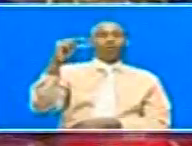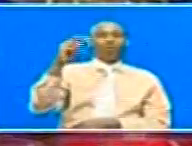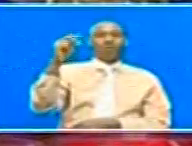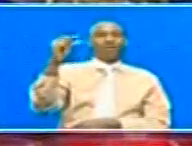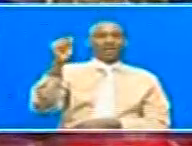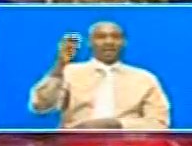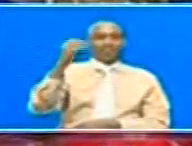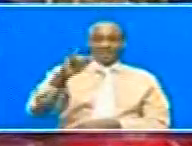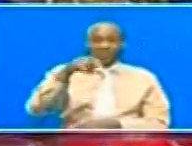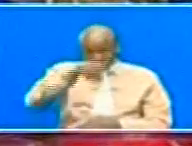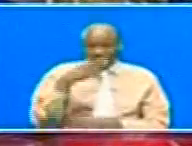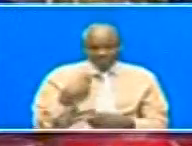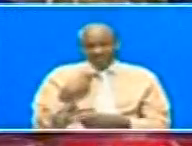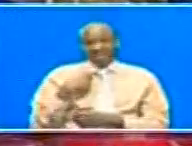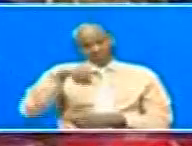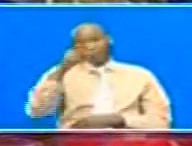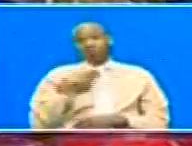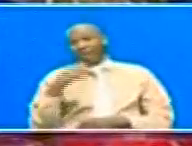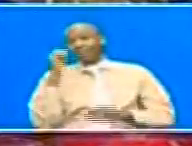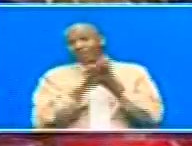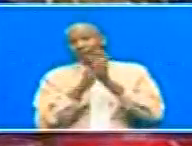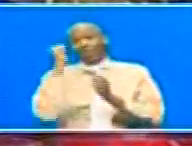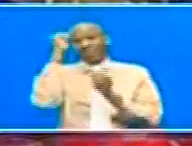Does Machoka harbor political ambitions? No, thank you.